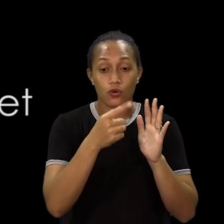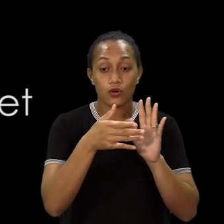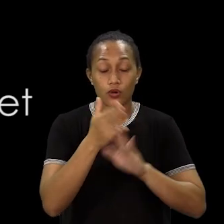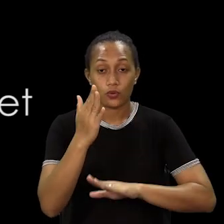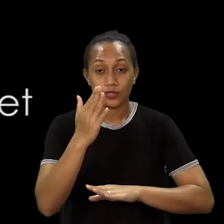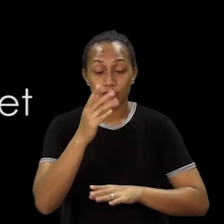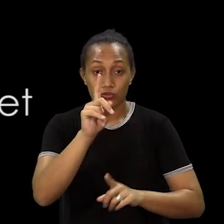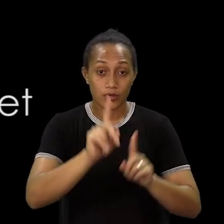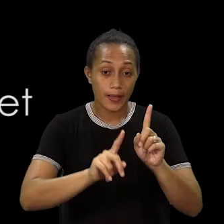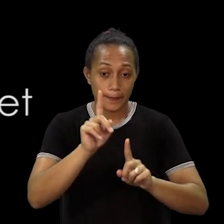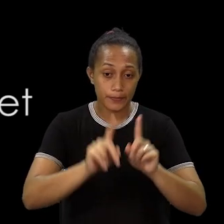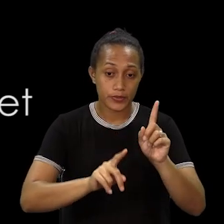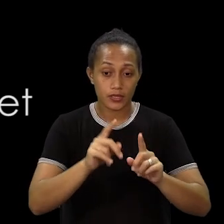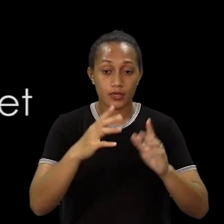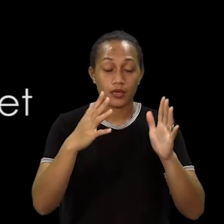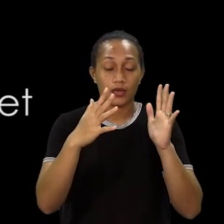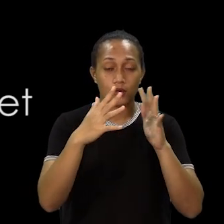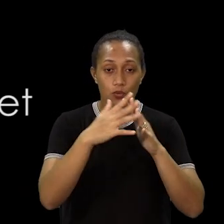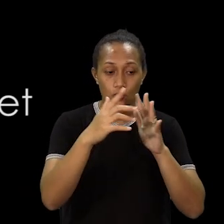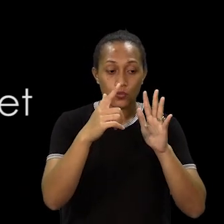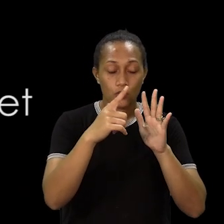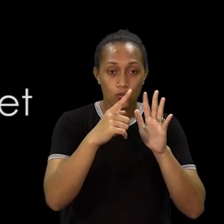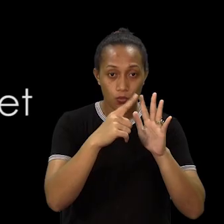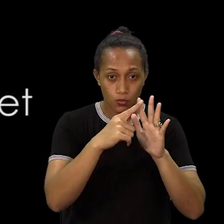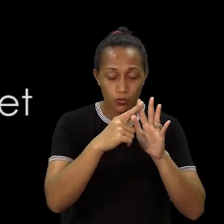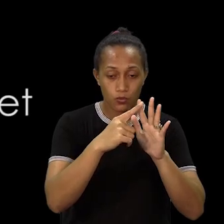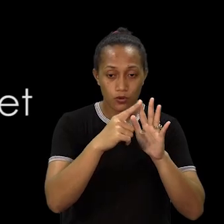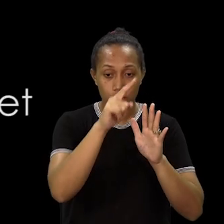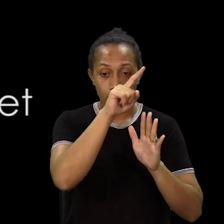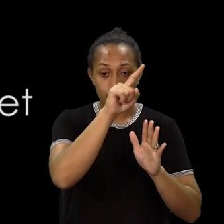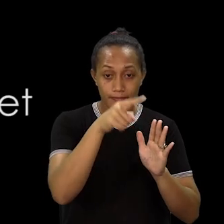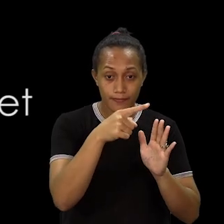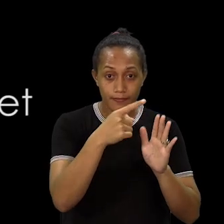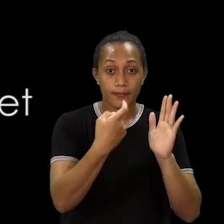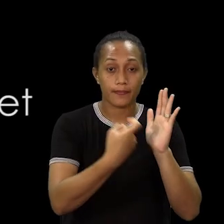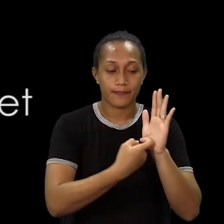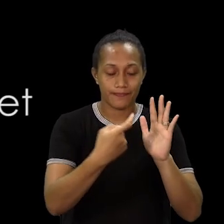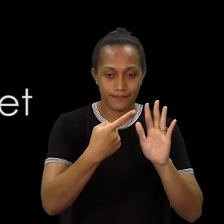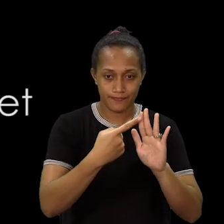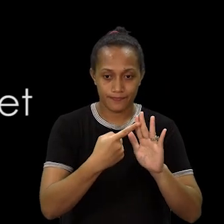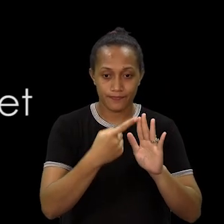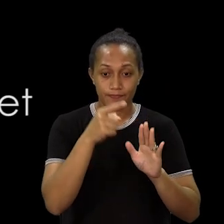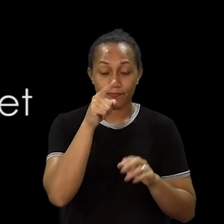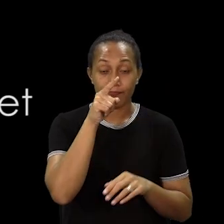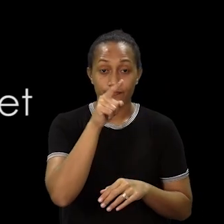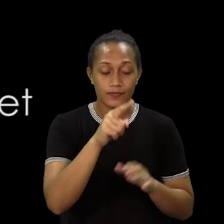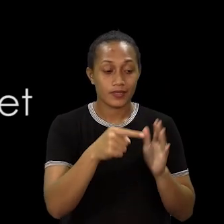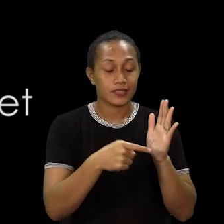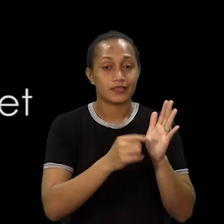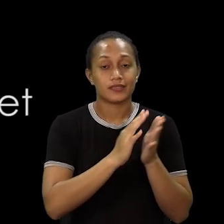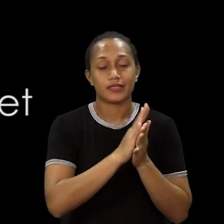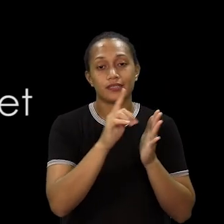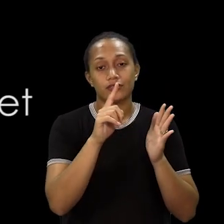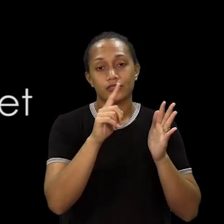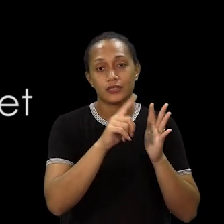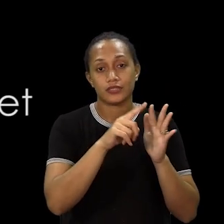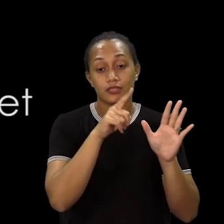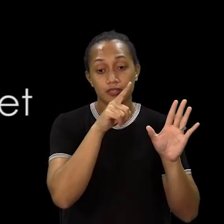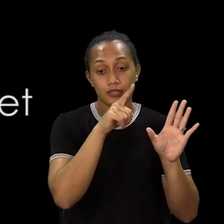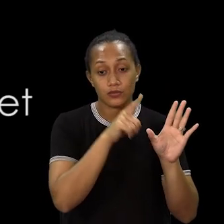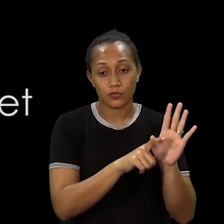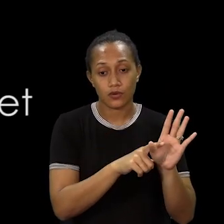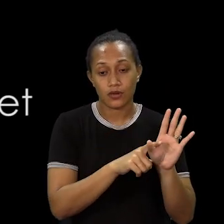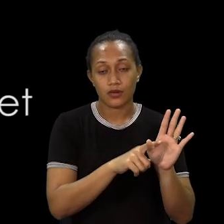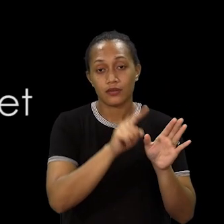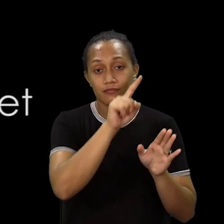we're going to a beer. We're going to a beer. They're eating at